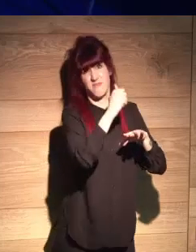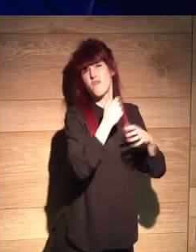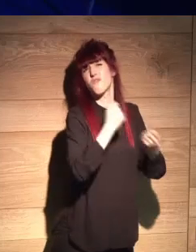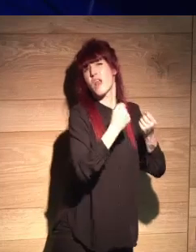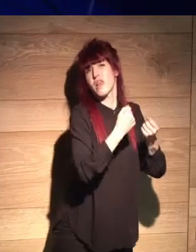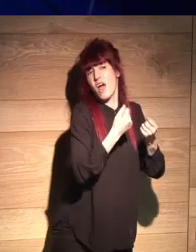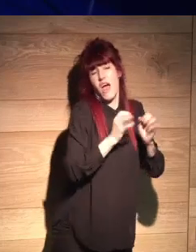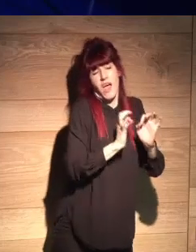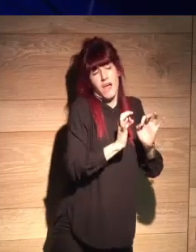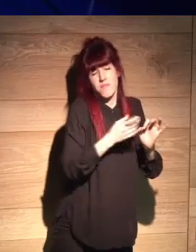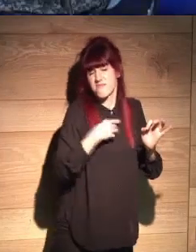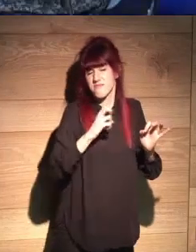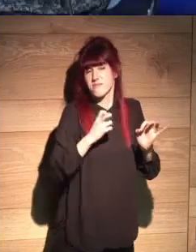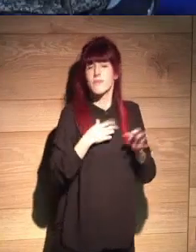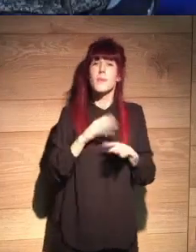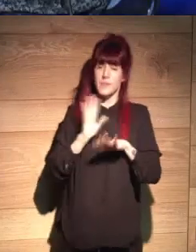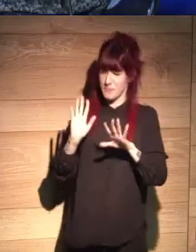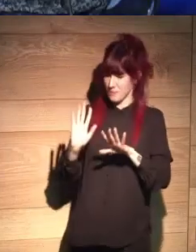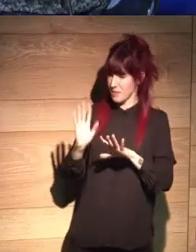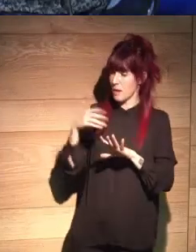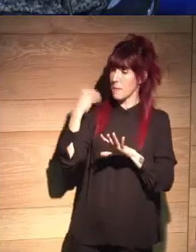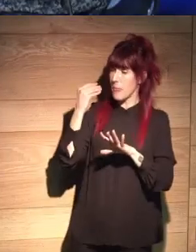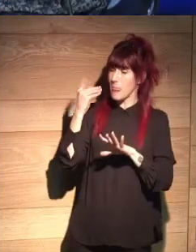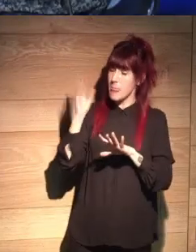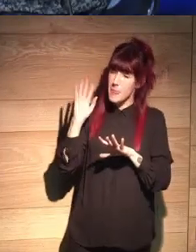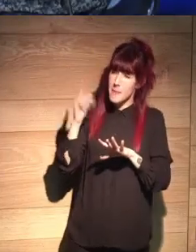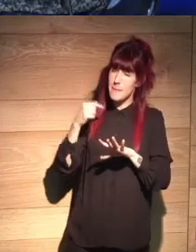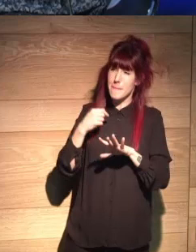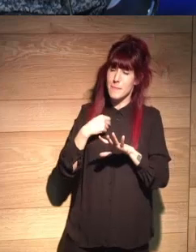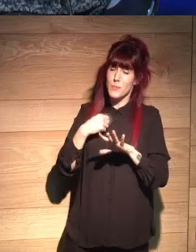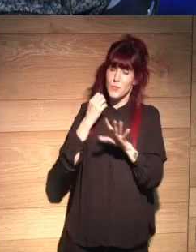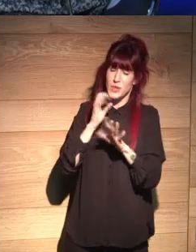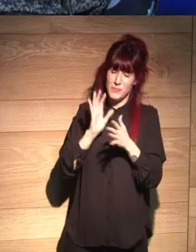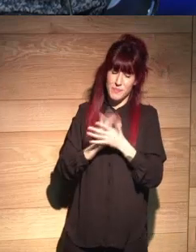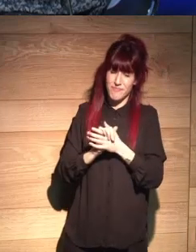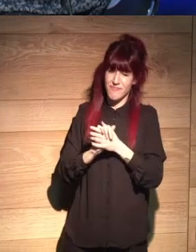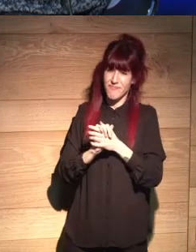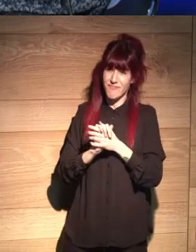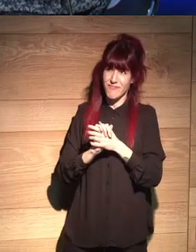when they're older, they think, no, I don't like this company, or I don't like that because it's for men.